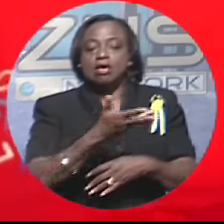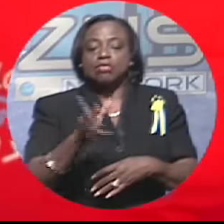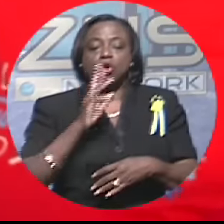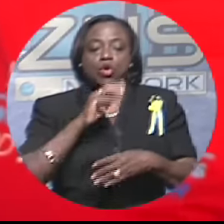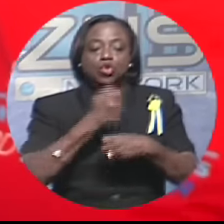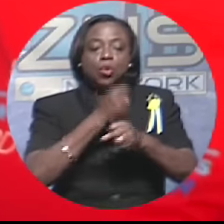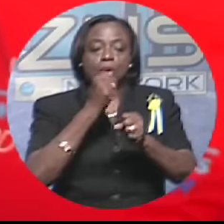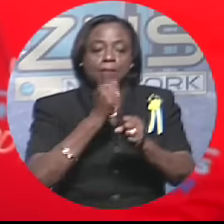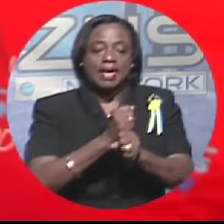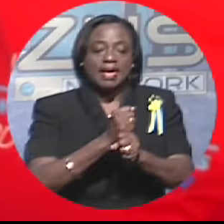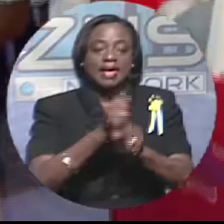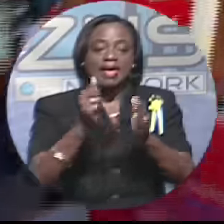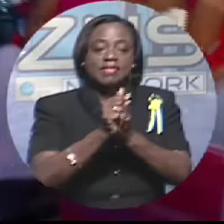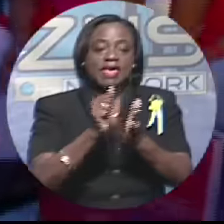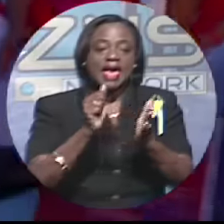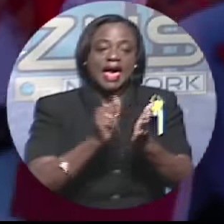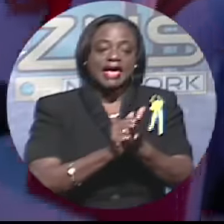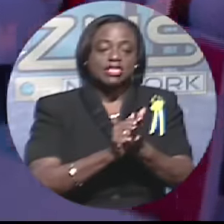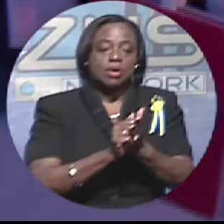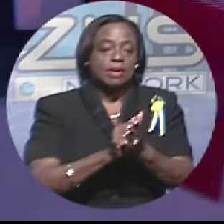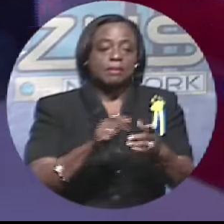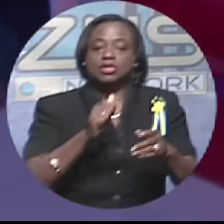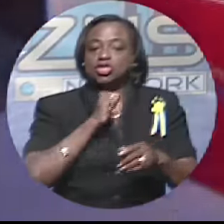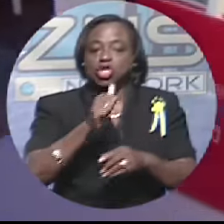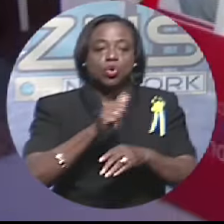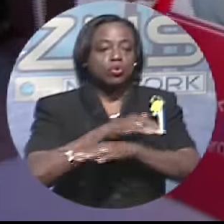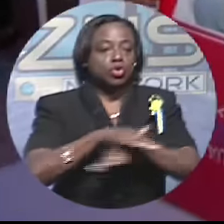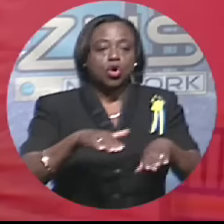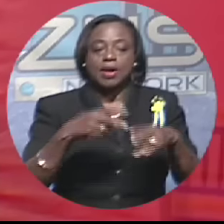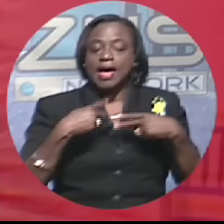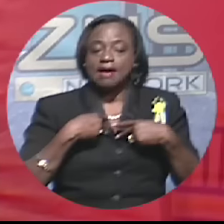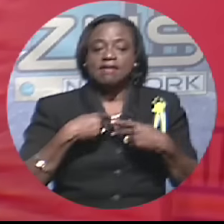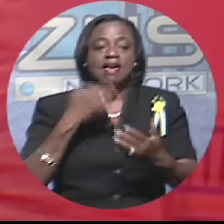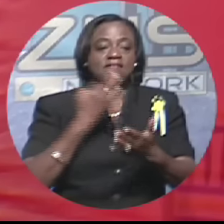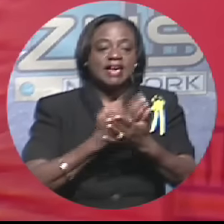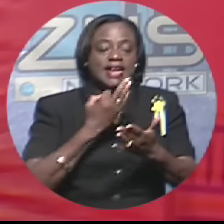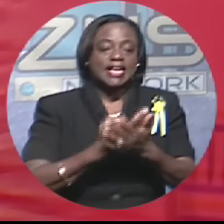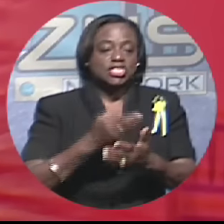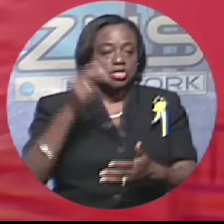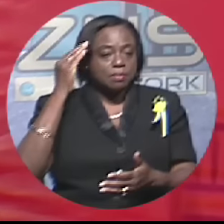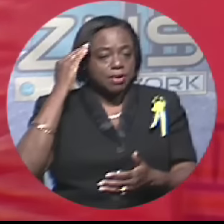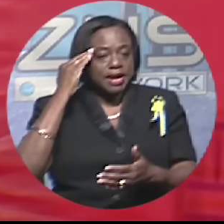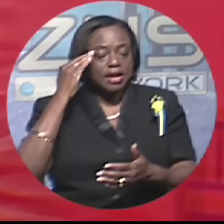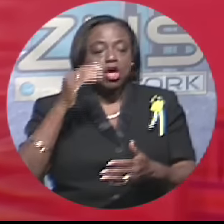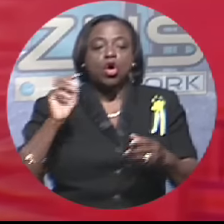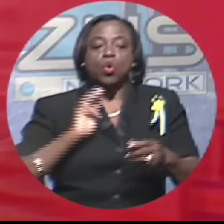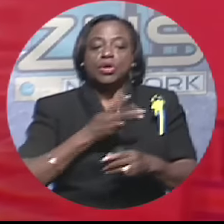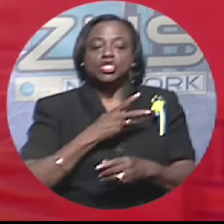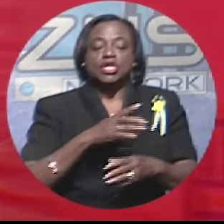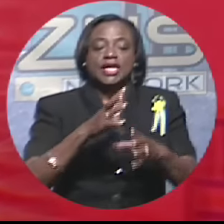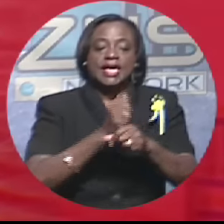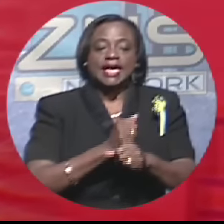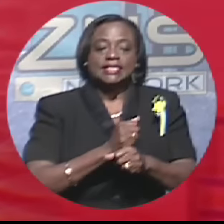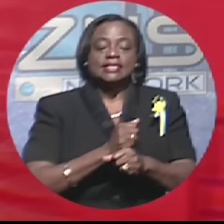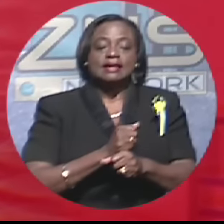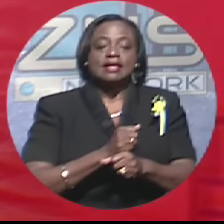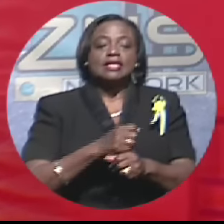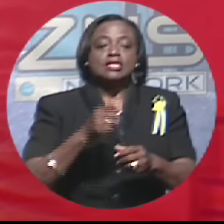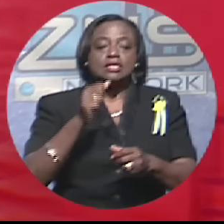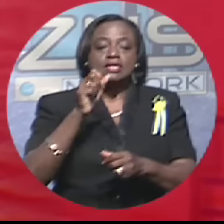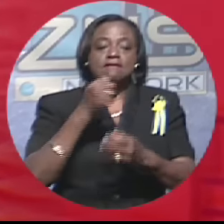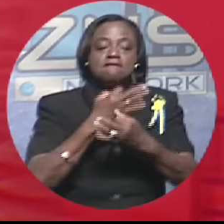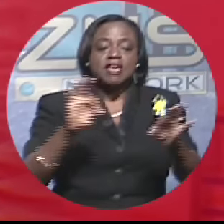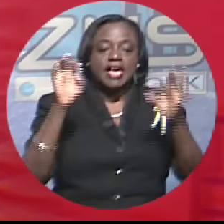academic cut but not the financial grade, we should expand scholarship programs through both the national